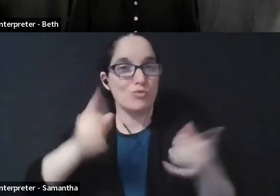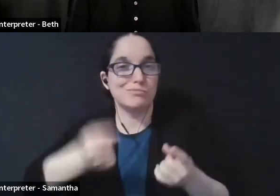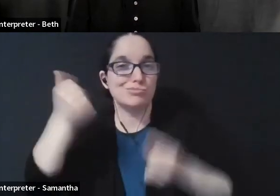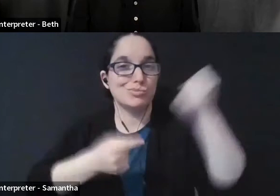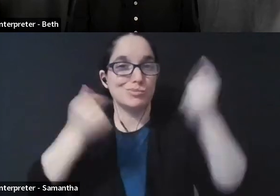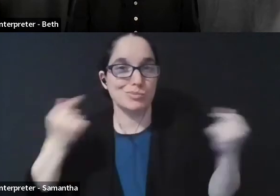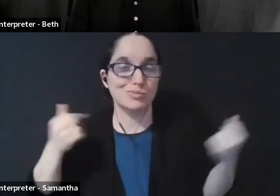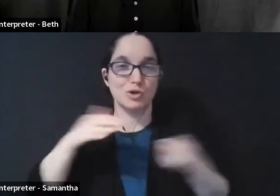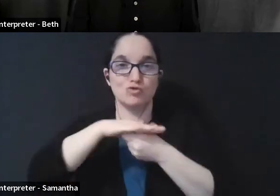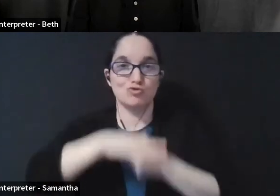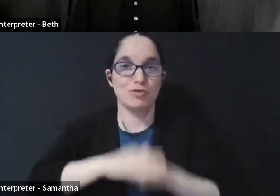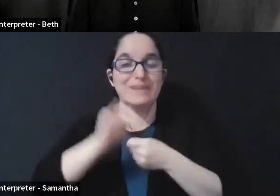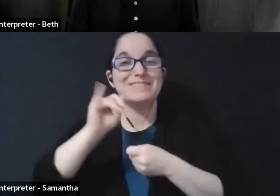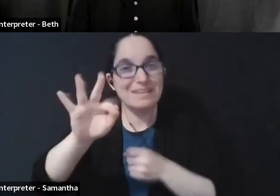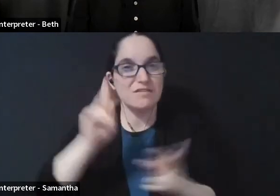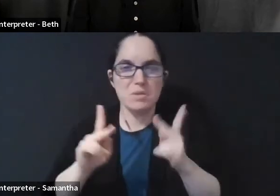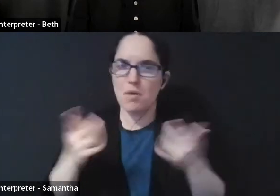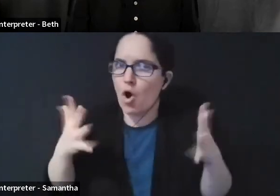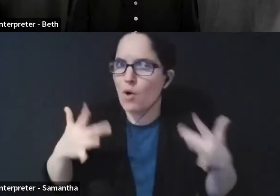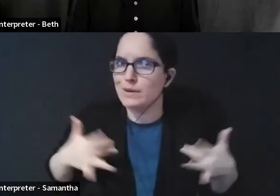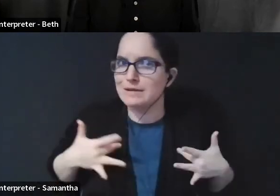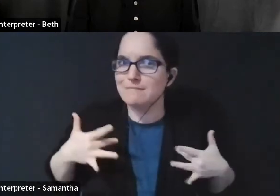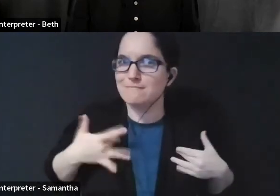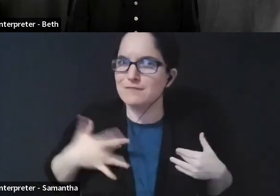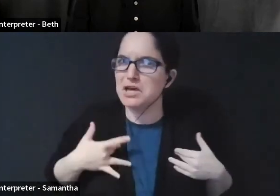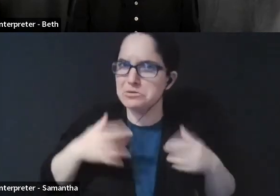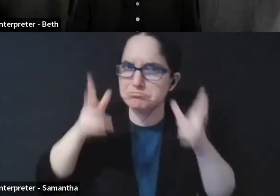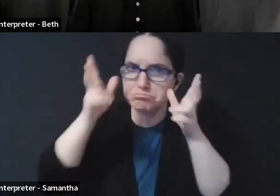where people already feel heard,